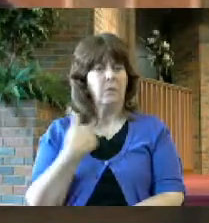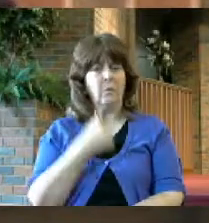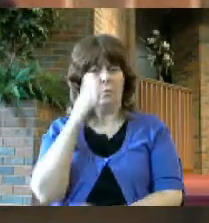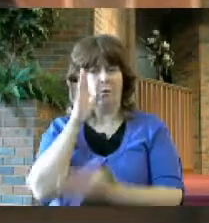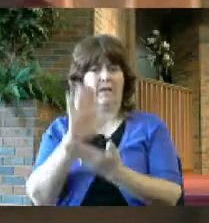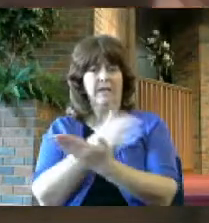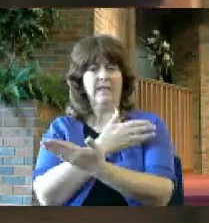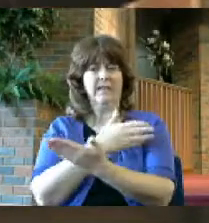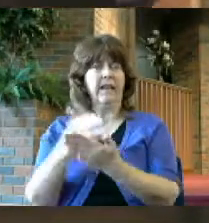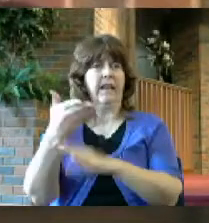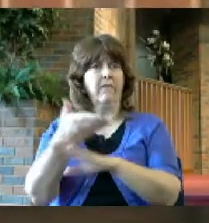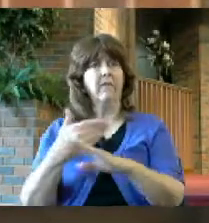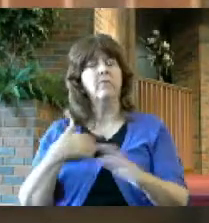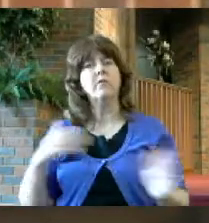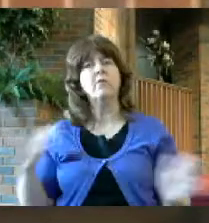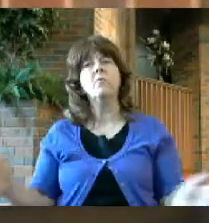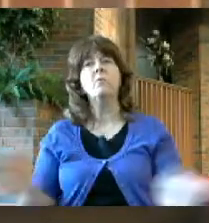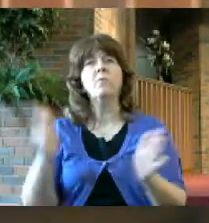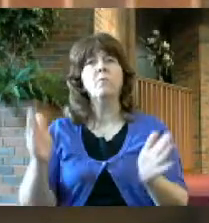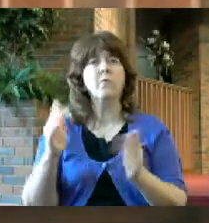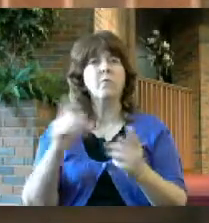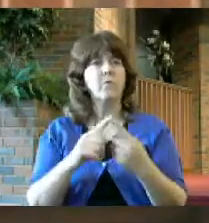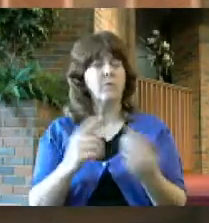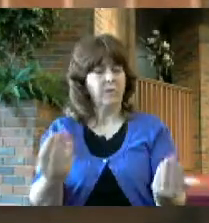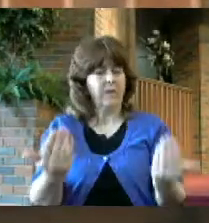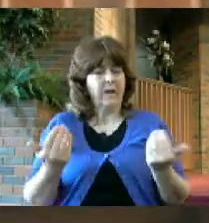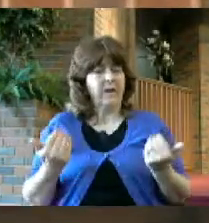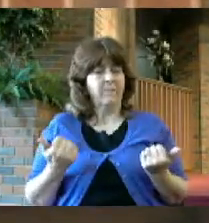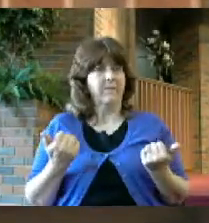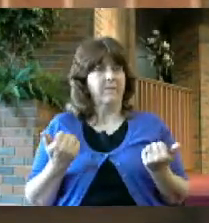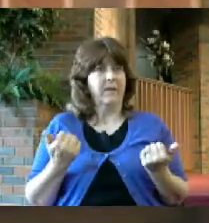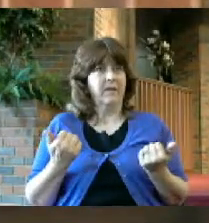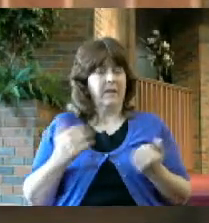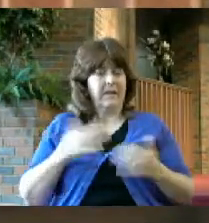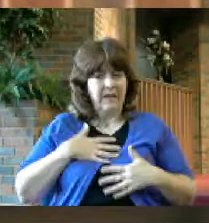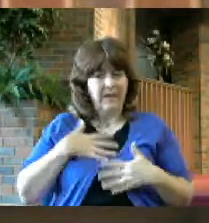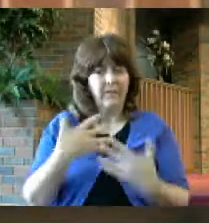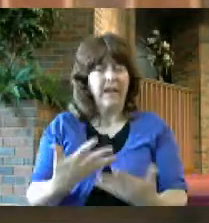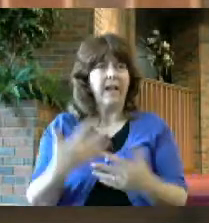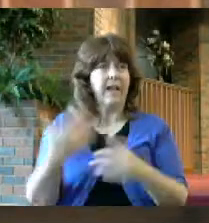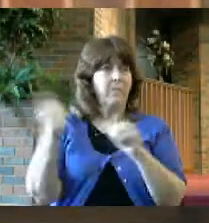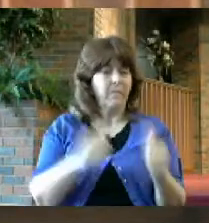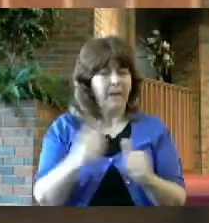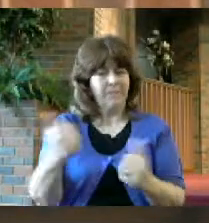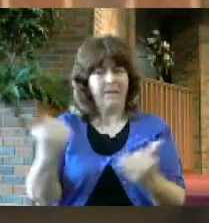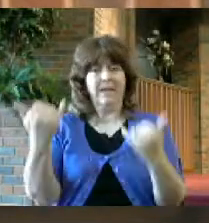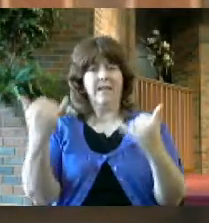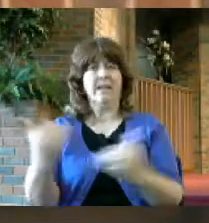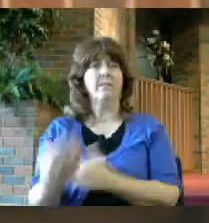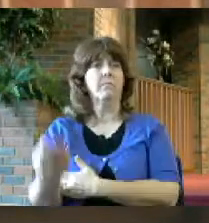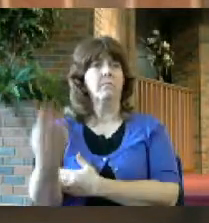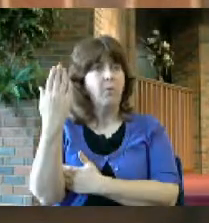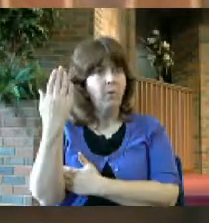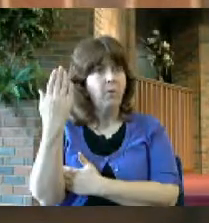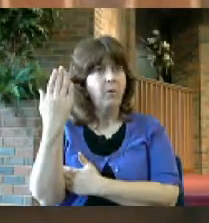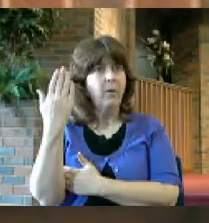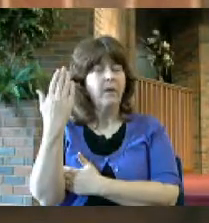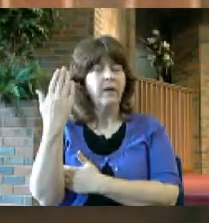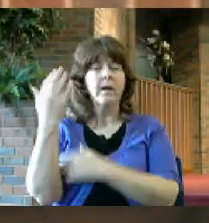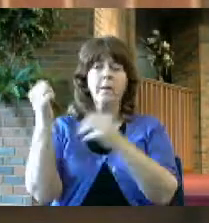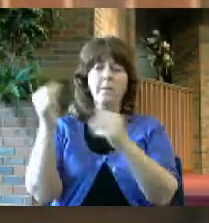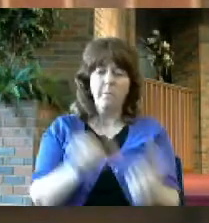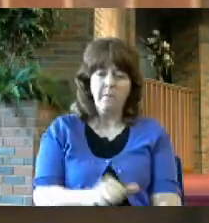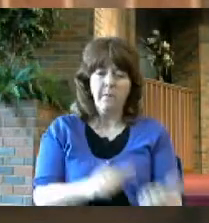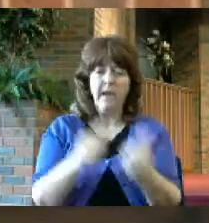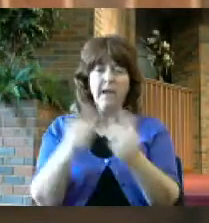this audience, make that confession, and be baptized even this morning, and buried into Christ. If you're a child